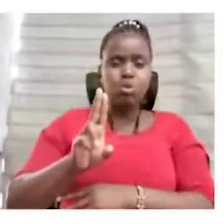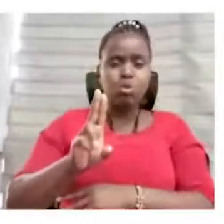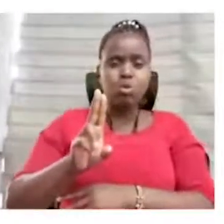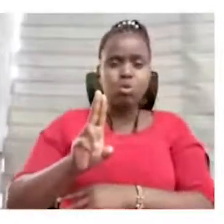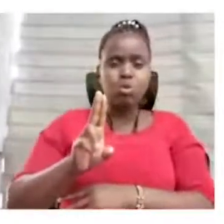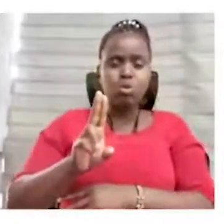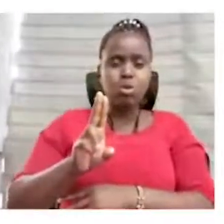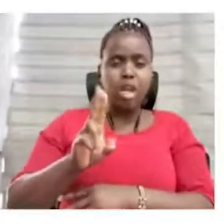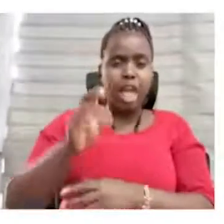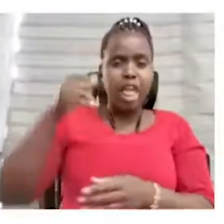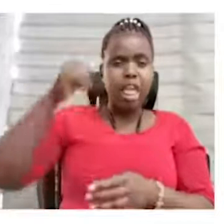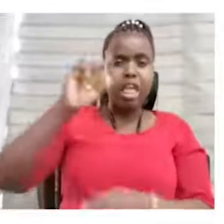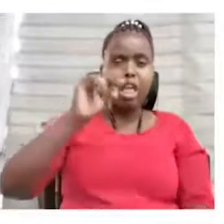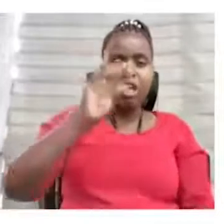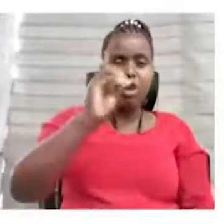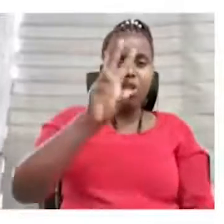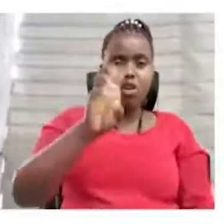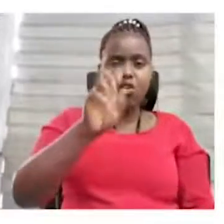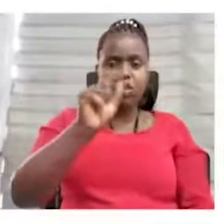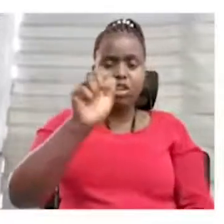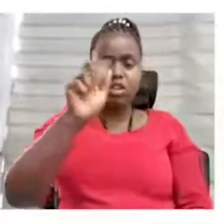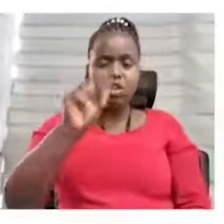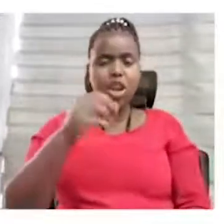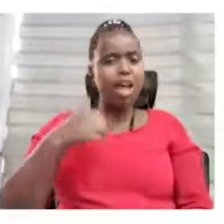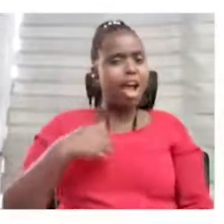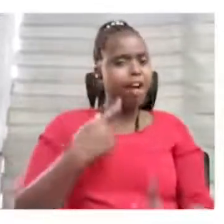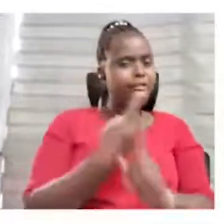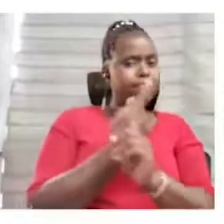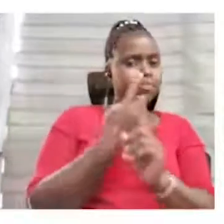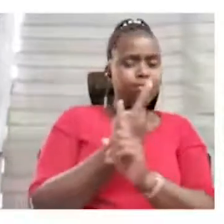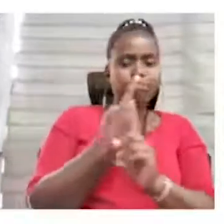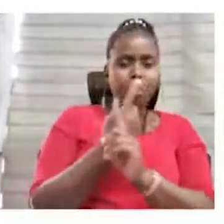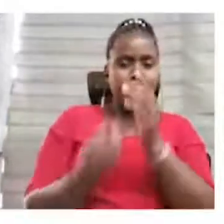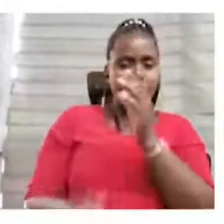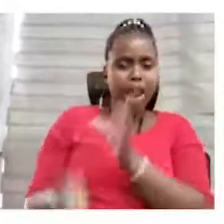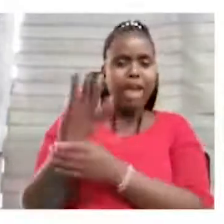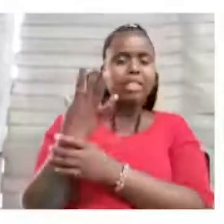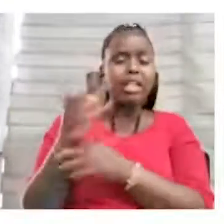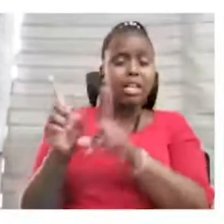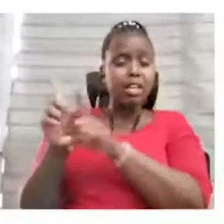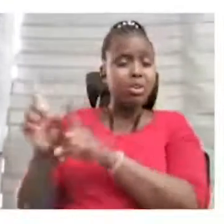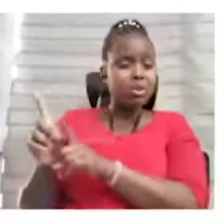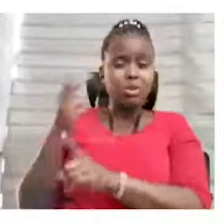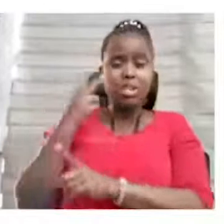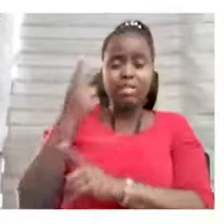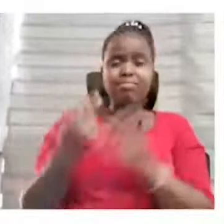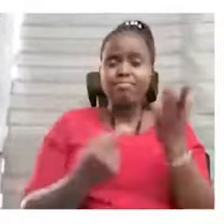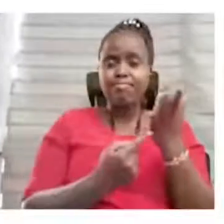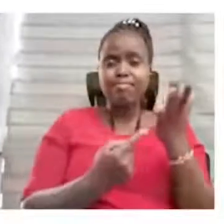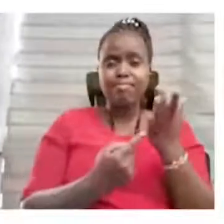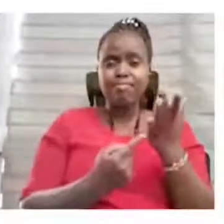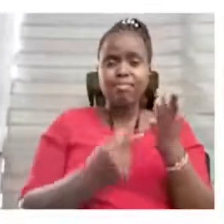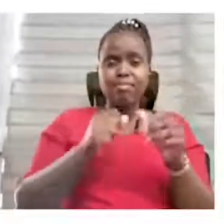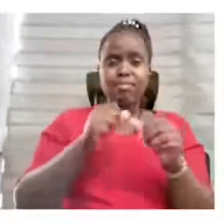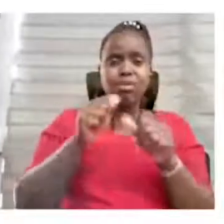vision, we have a number of different products and services that we provide entirely for free as part of